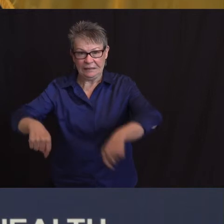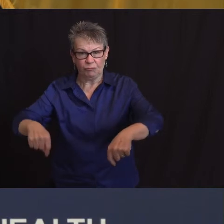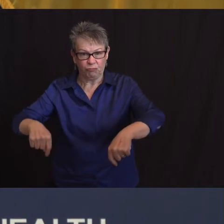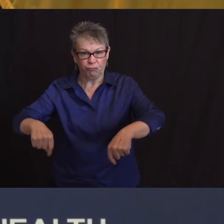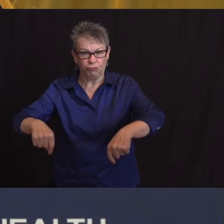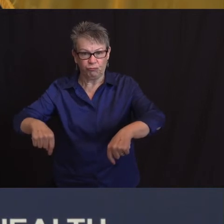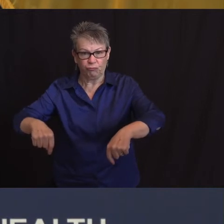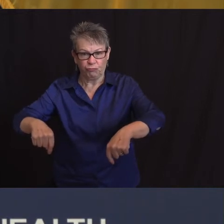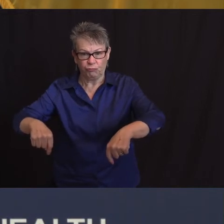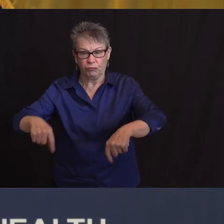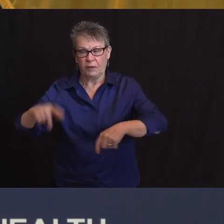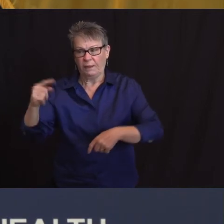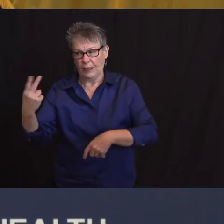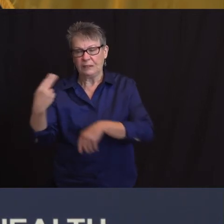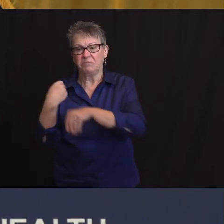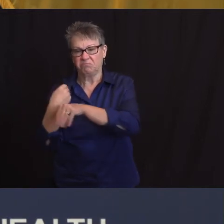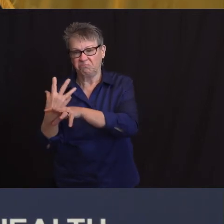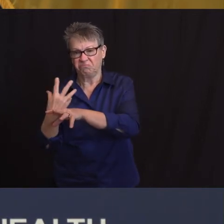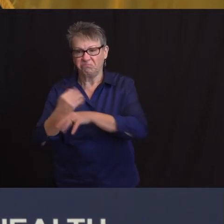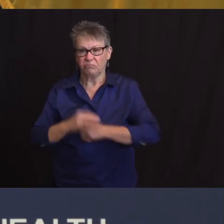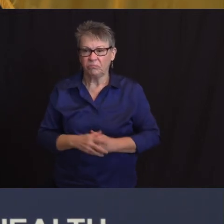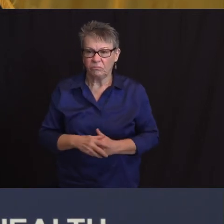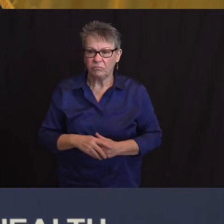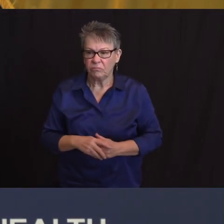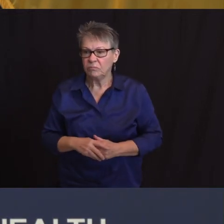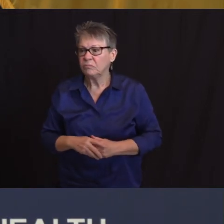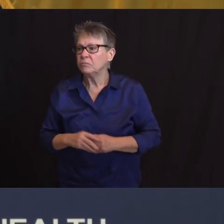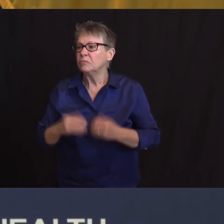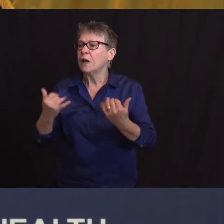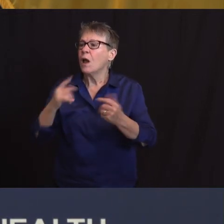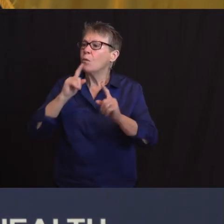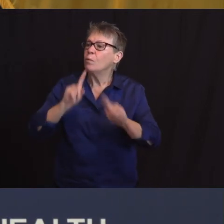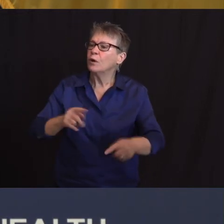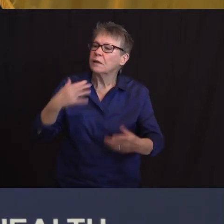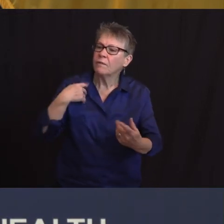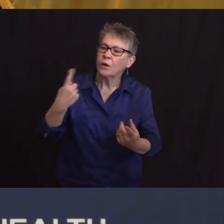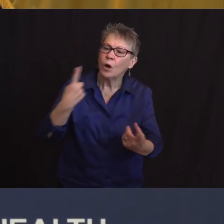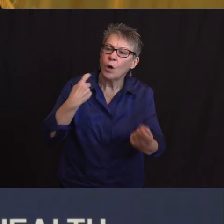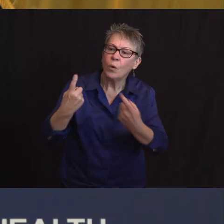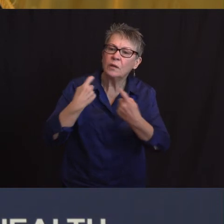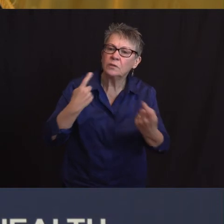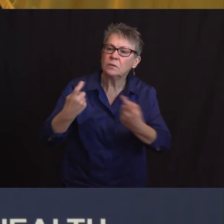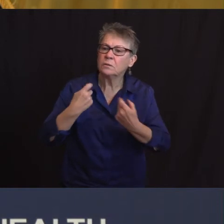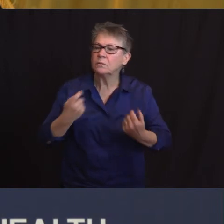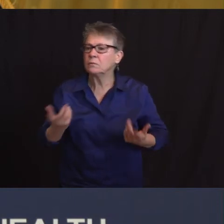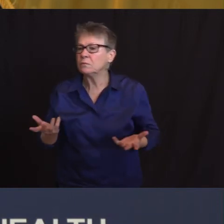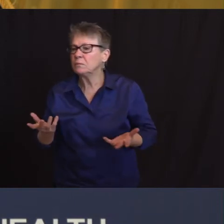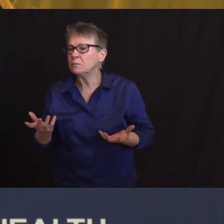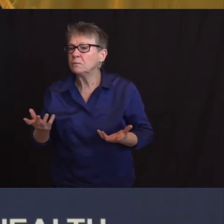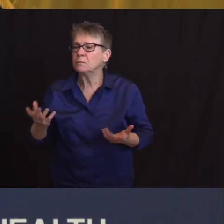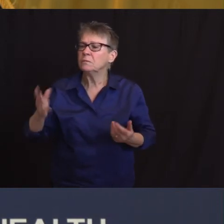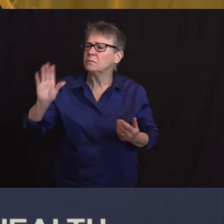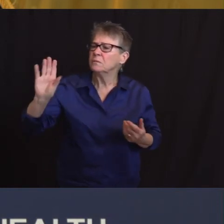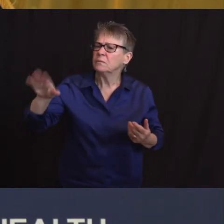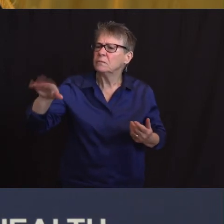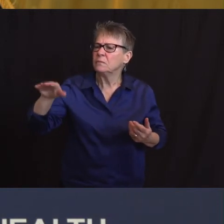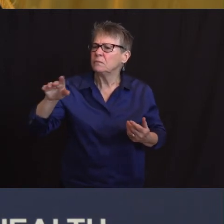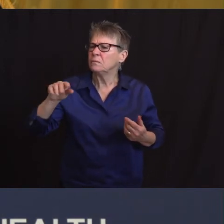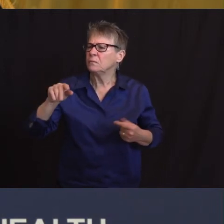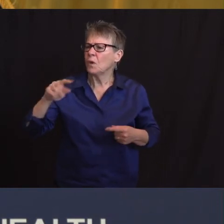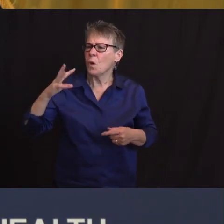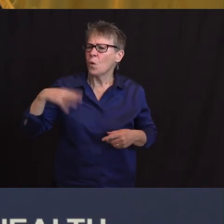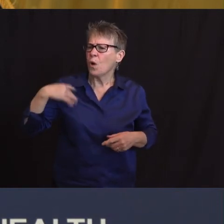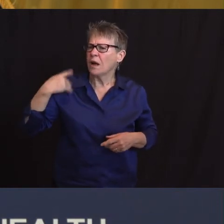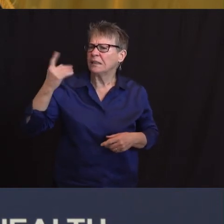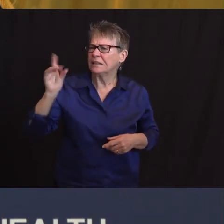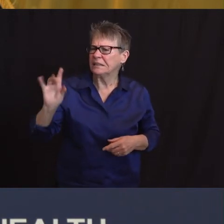Good afternoon, Governor. There are proposals in Washington to reduce the income limits for full stimulus for individuals. A married couple, one plan would reduce